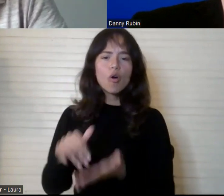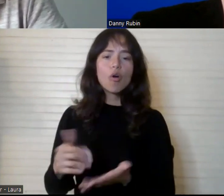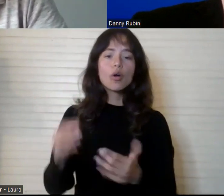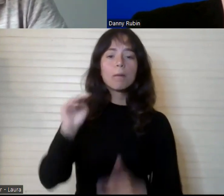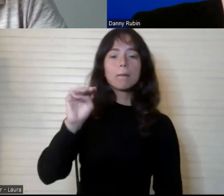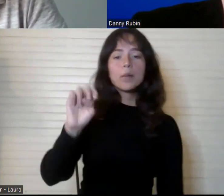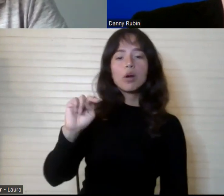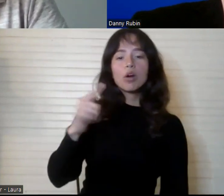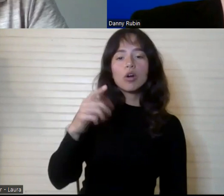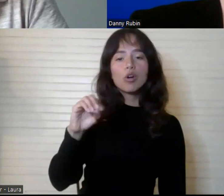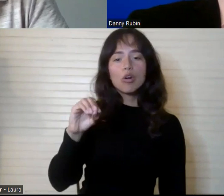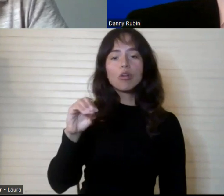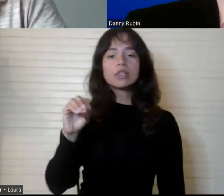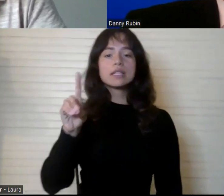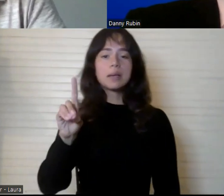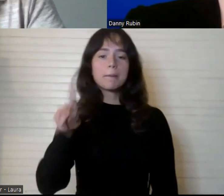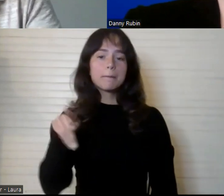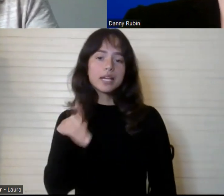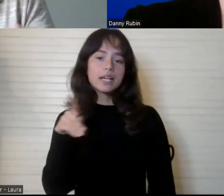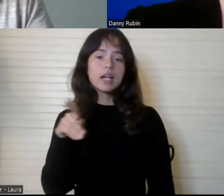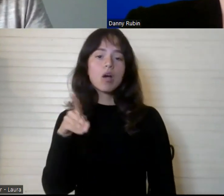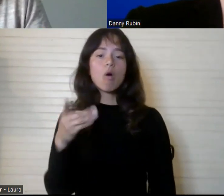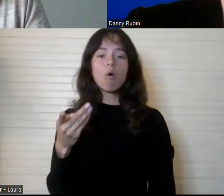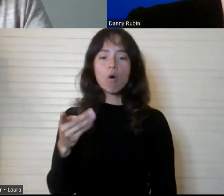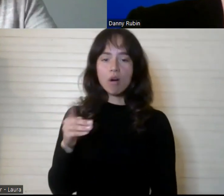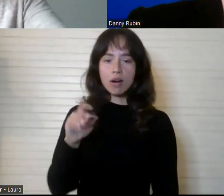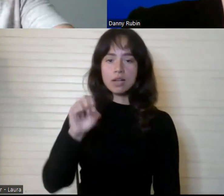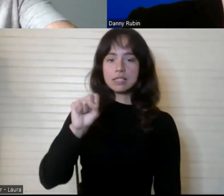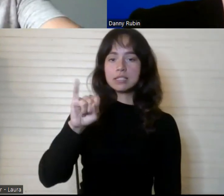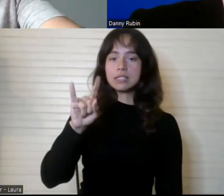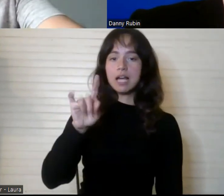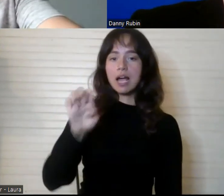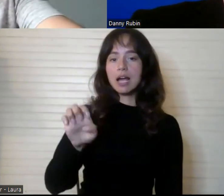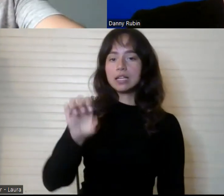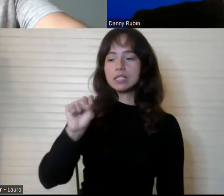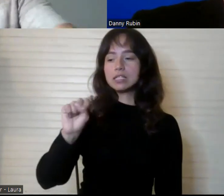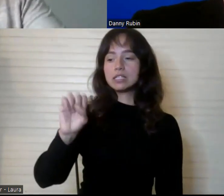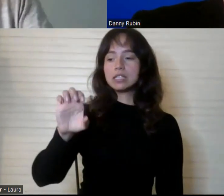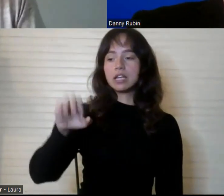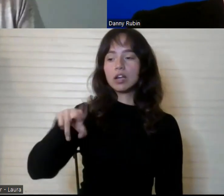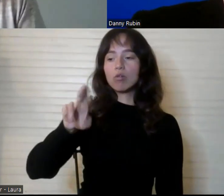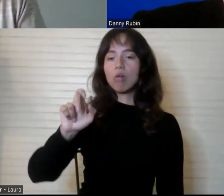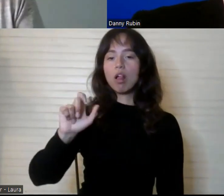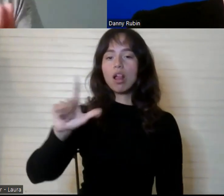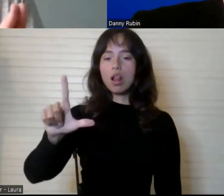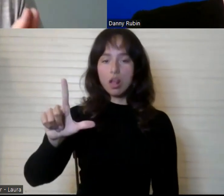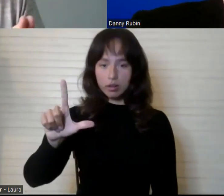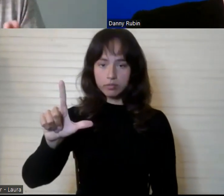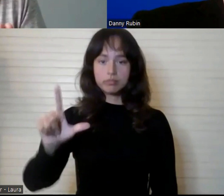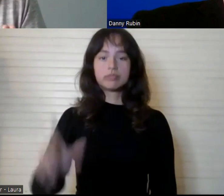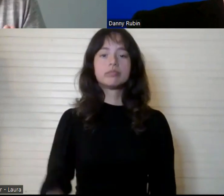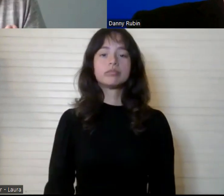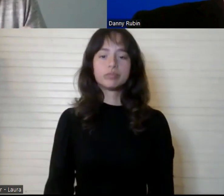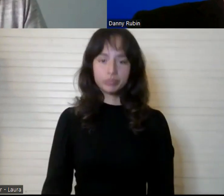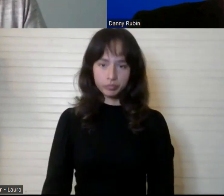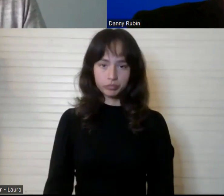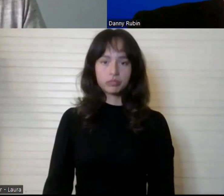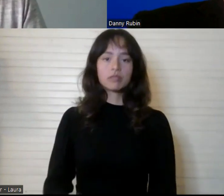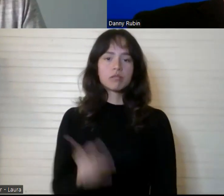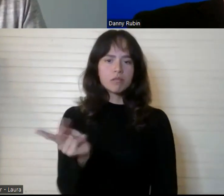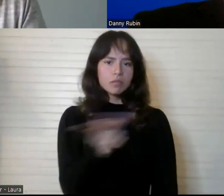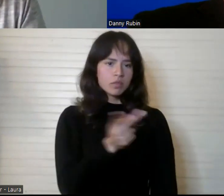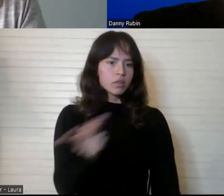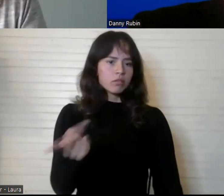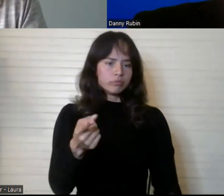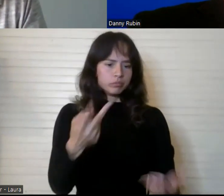MongoDB or MySQL. They often collaborate closely with the front-end developers to integrate that server-side logic with